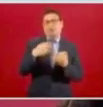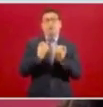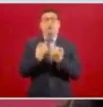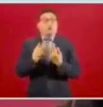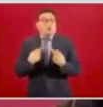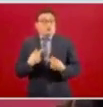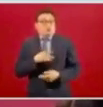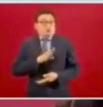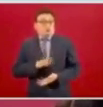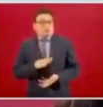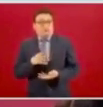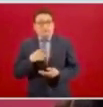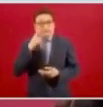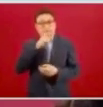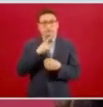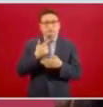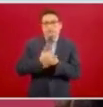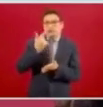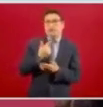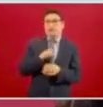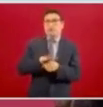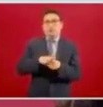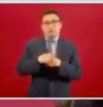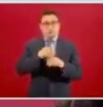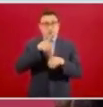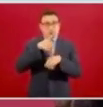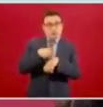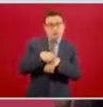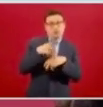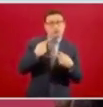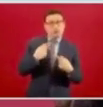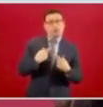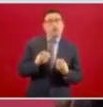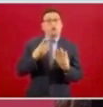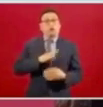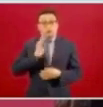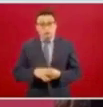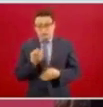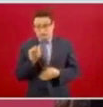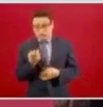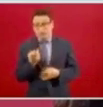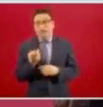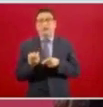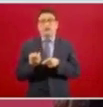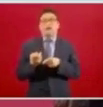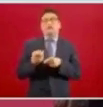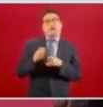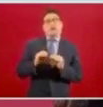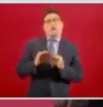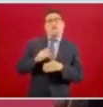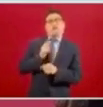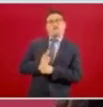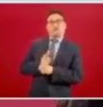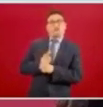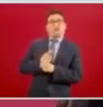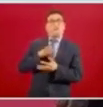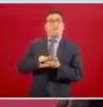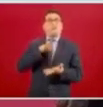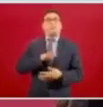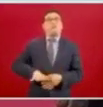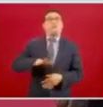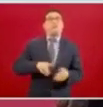relation of the infection rate and the mortality with the pre-existing conditions. Now let's look at the